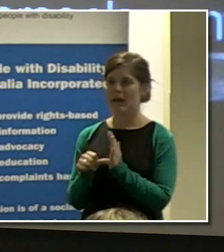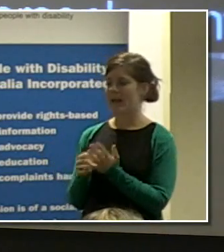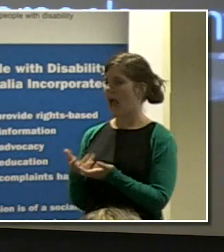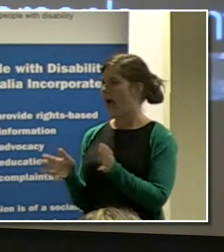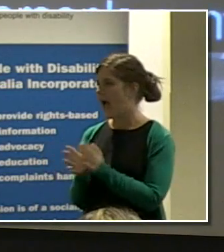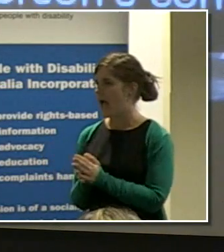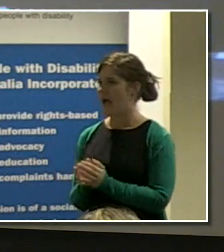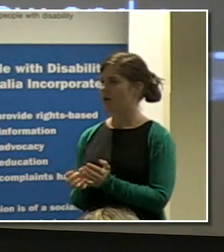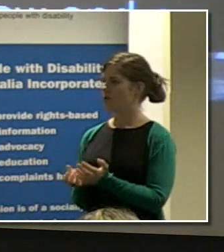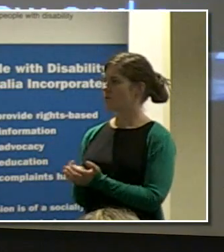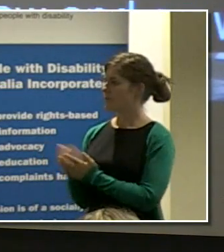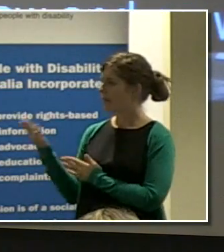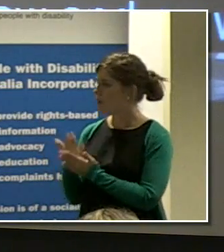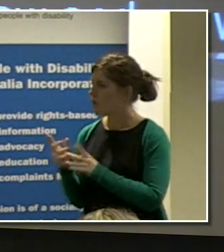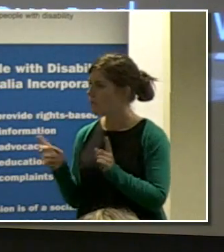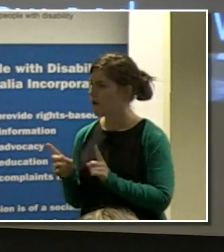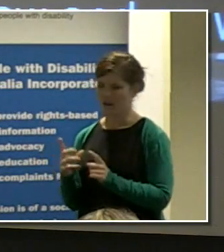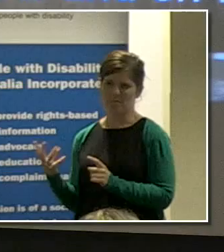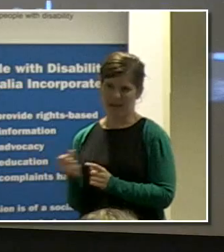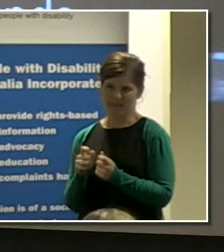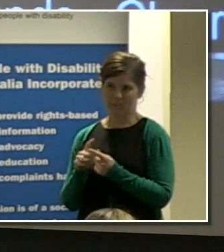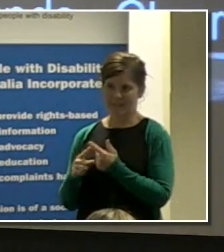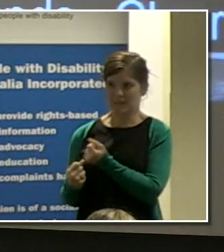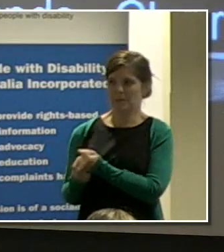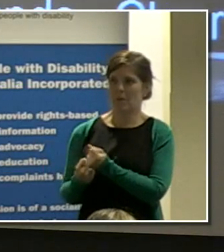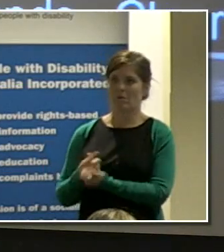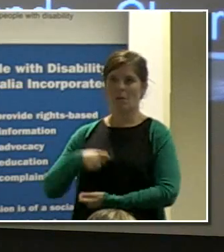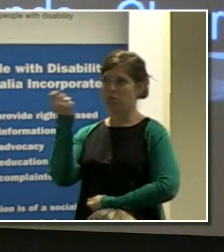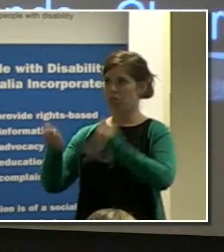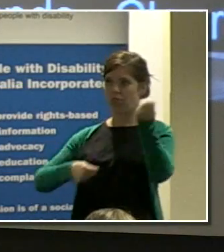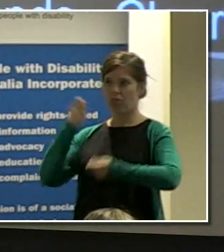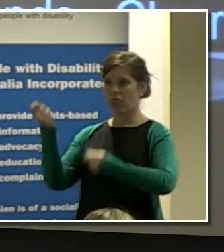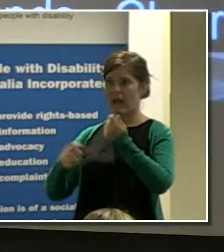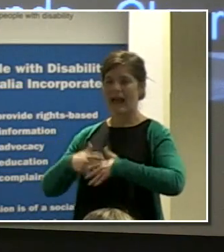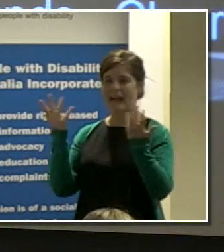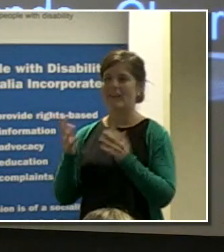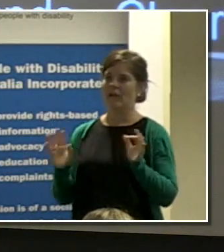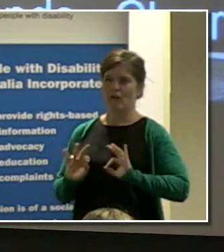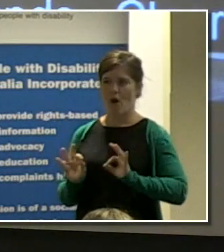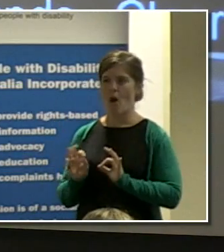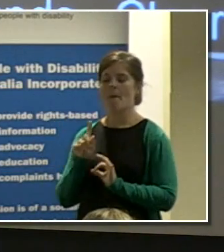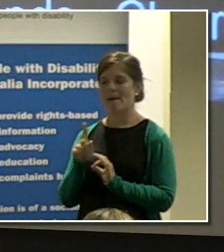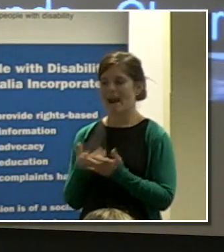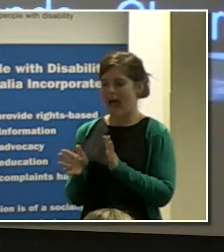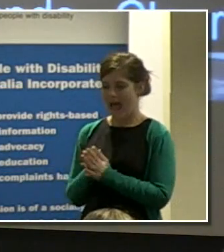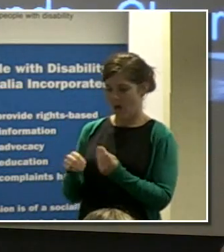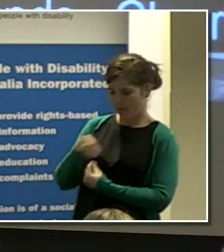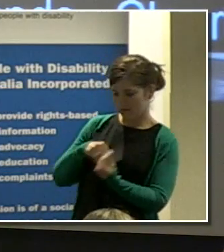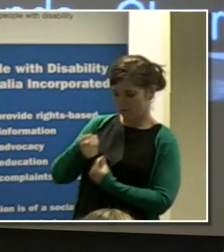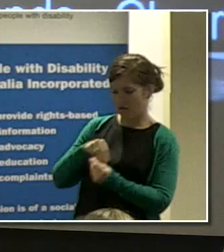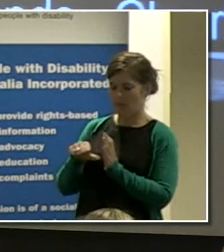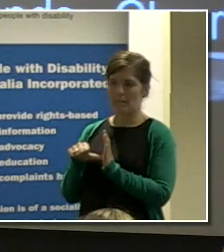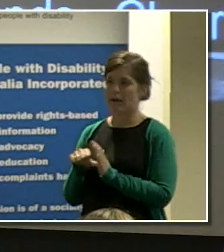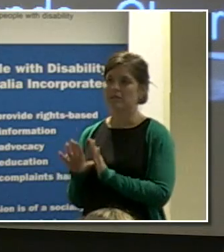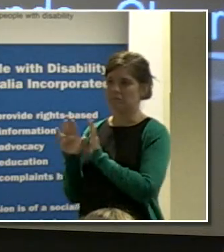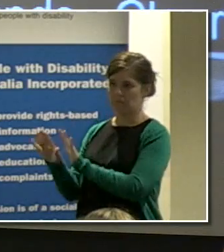funds. Clearly they've got to be supports relating to that impairment, but how they move that around within that's within the